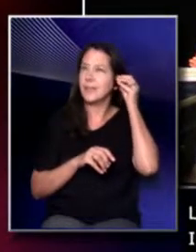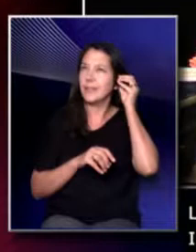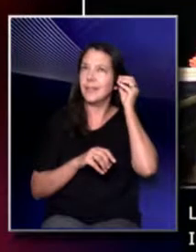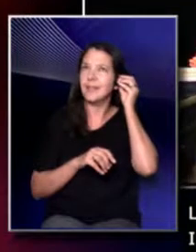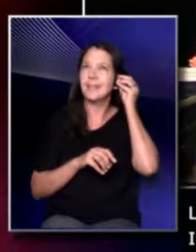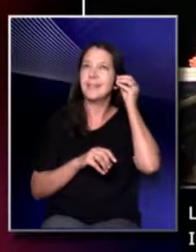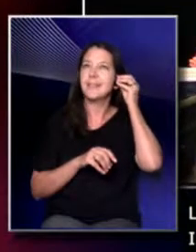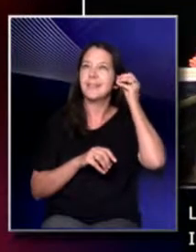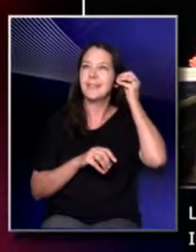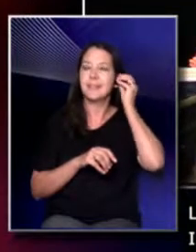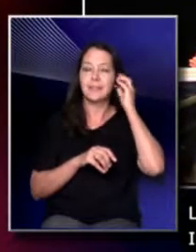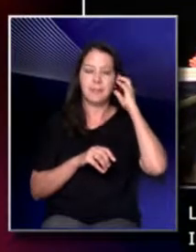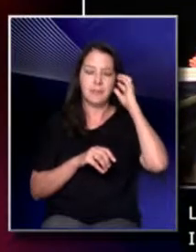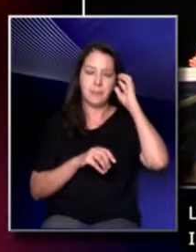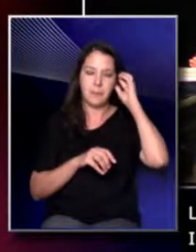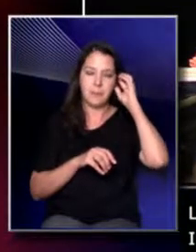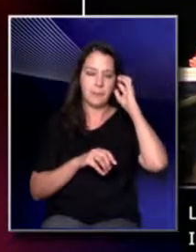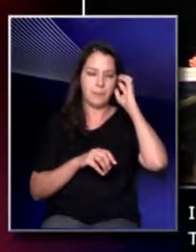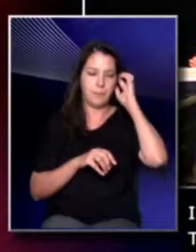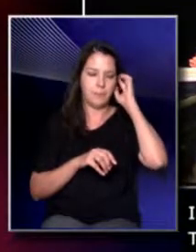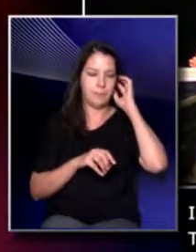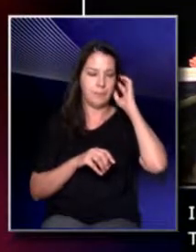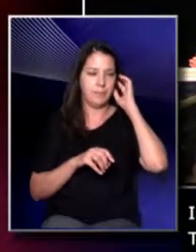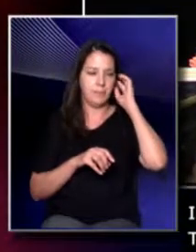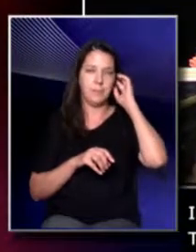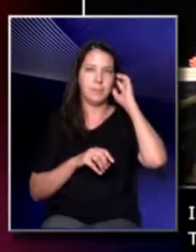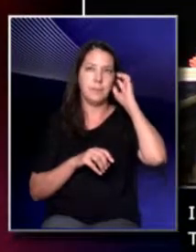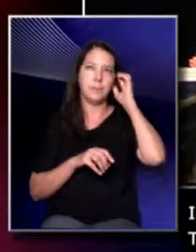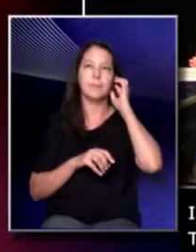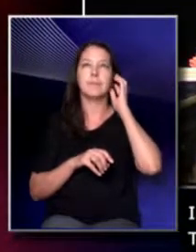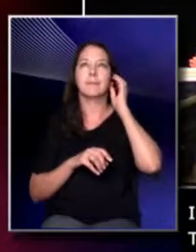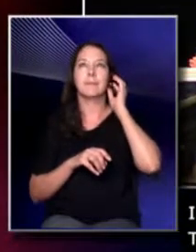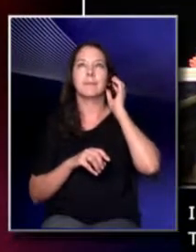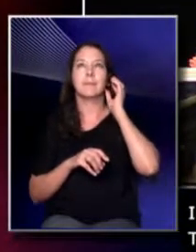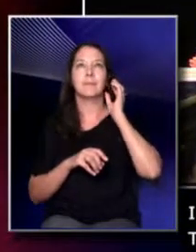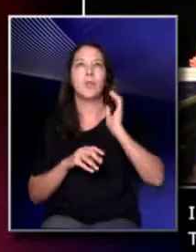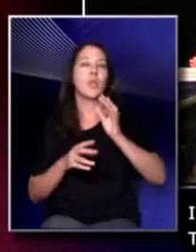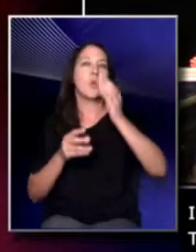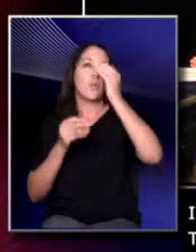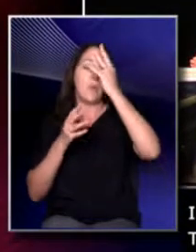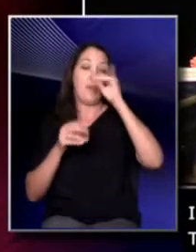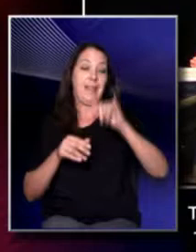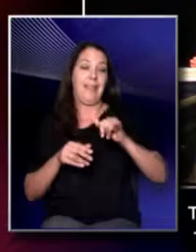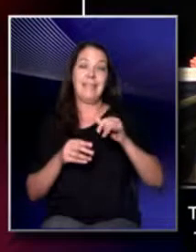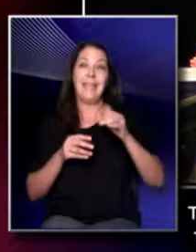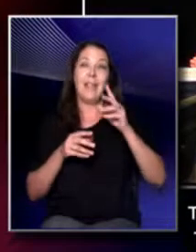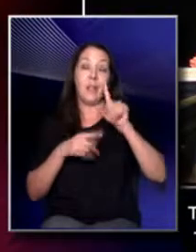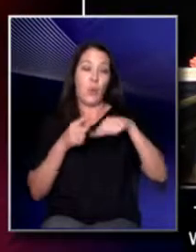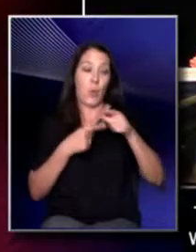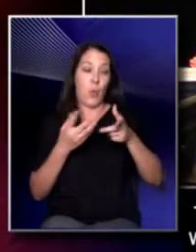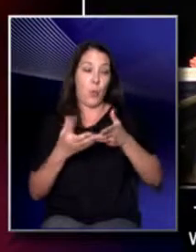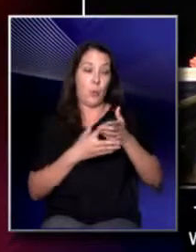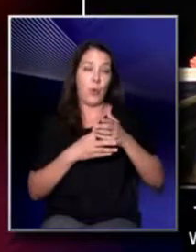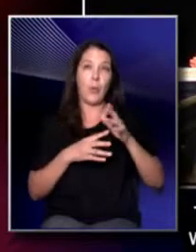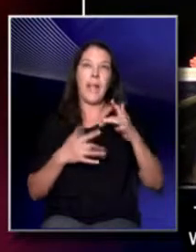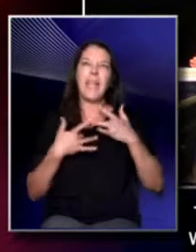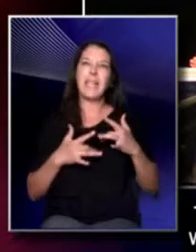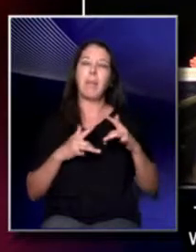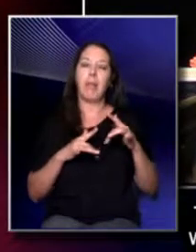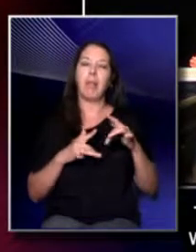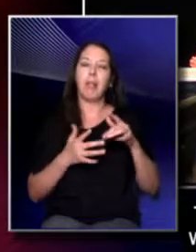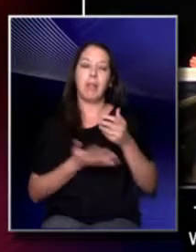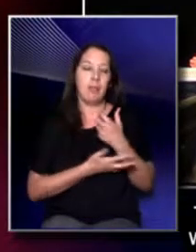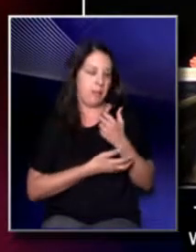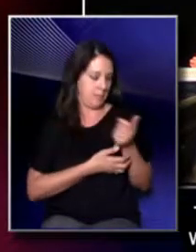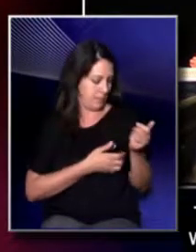though, and as you just mentioned, the detailed information that works through a typical revenue and